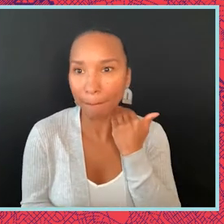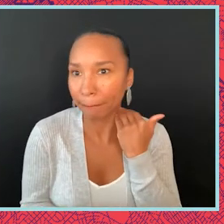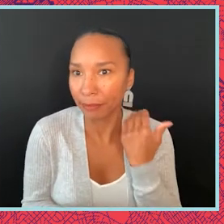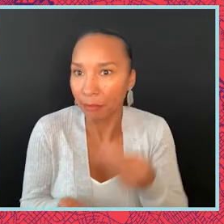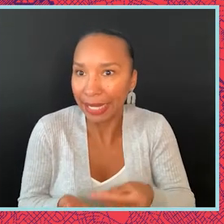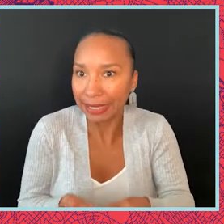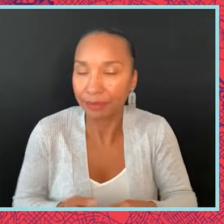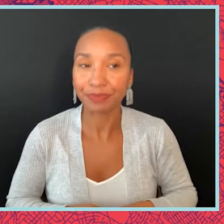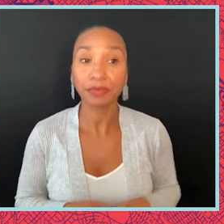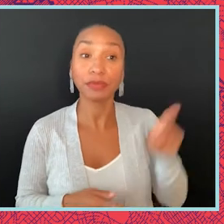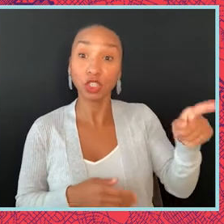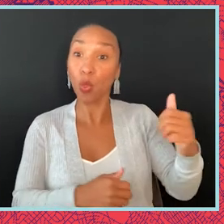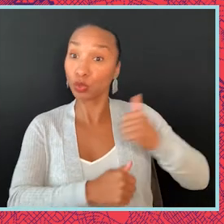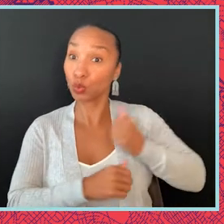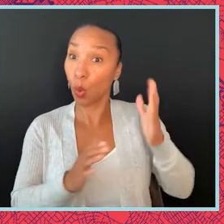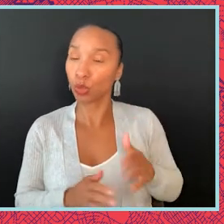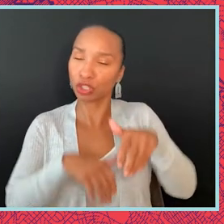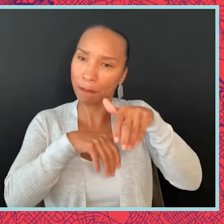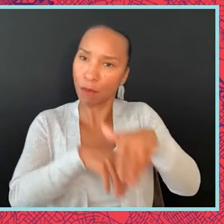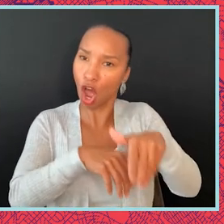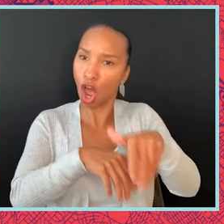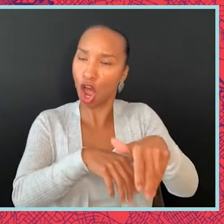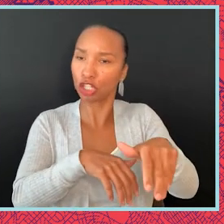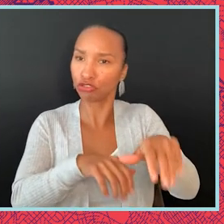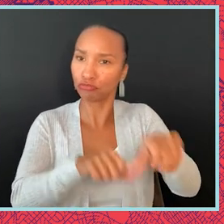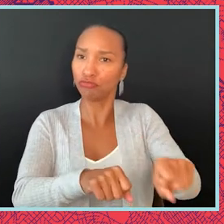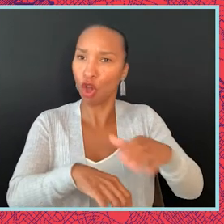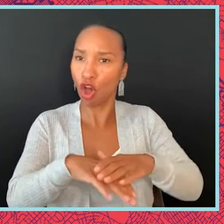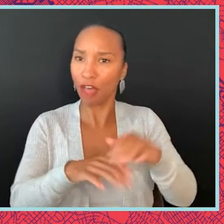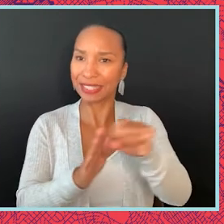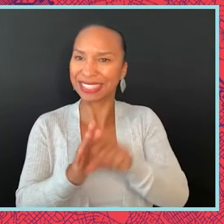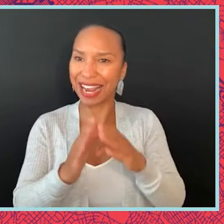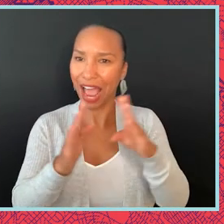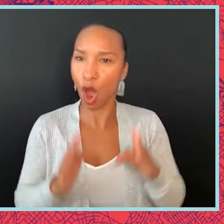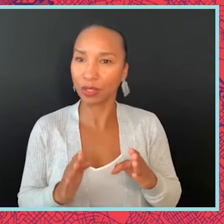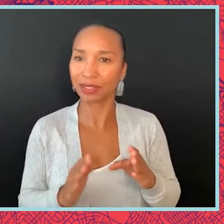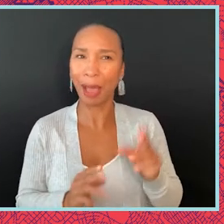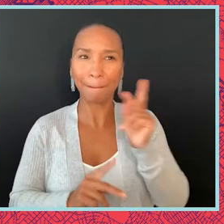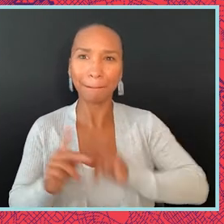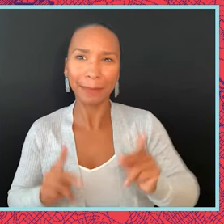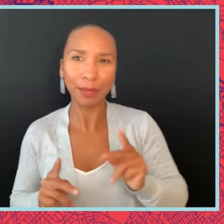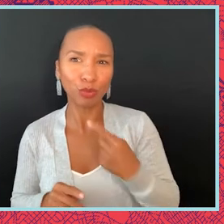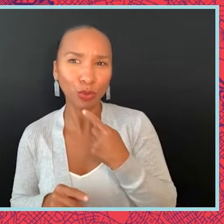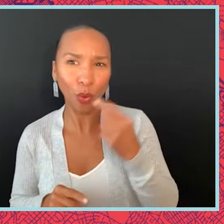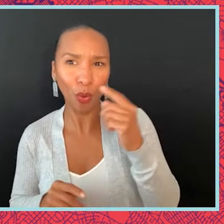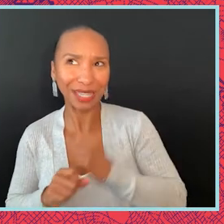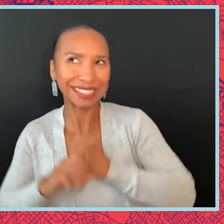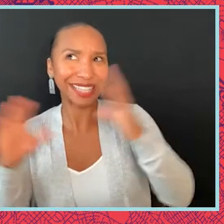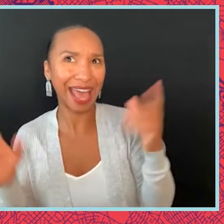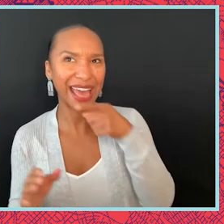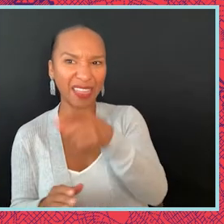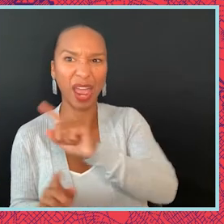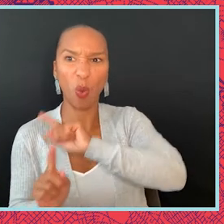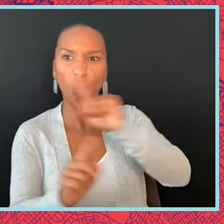money. And so those soldiers marched on the State House, and everyone seems to think that they went there to